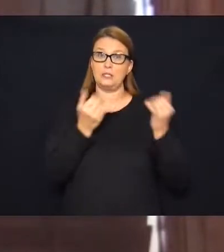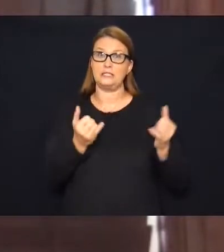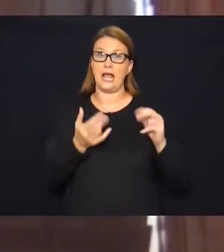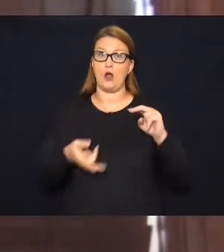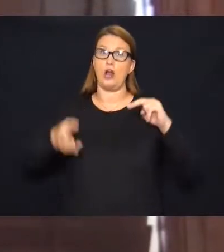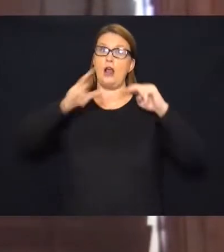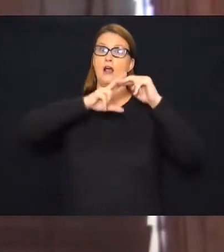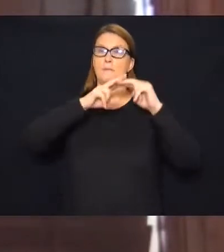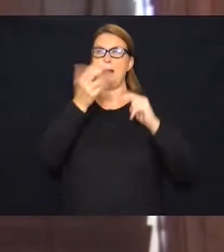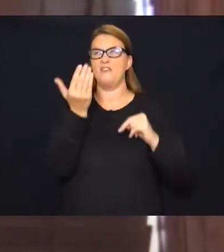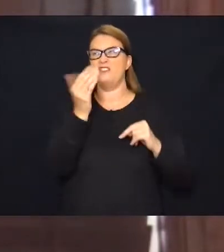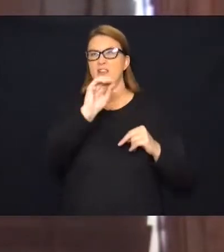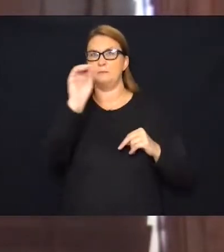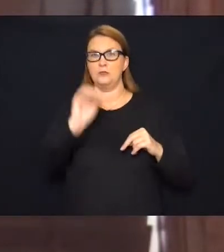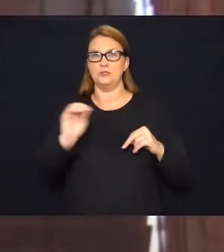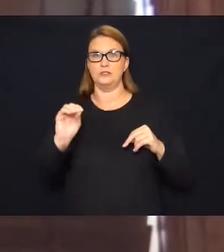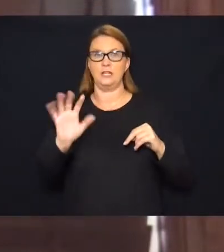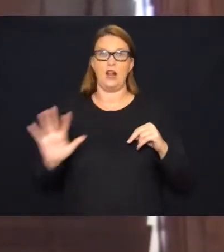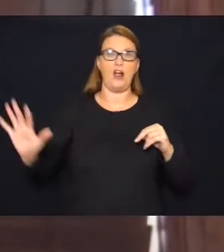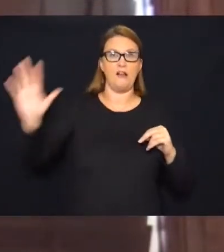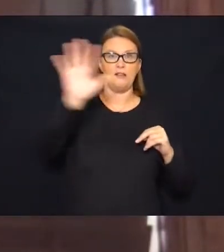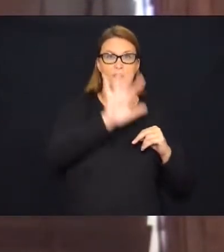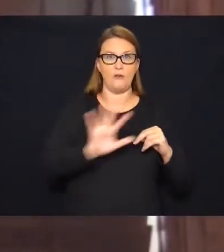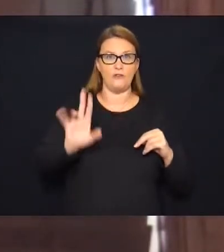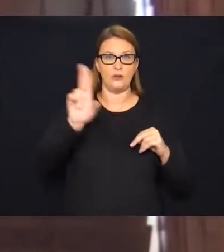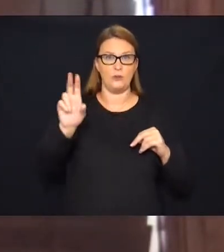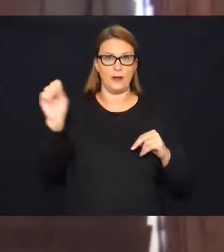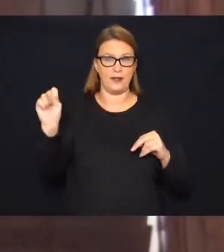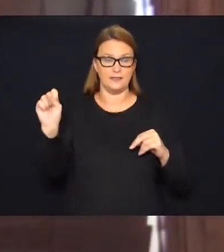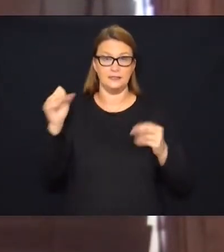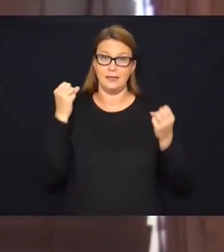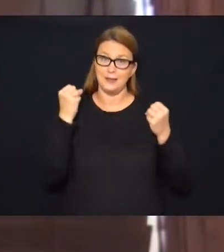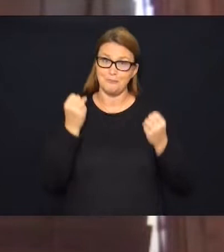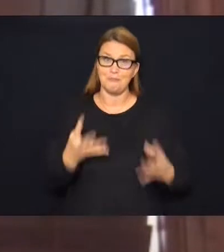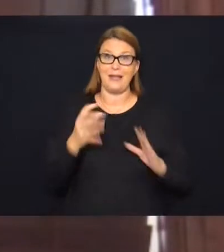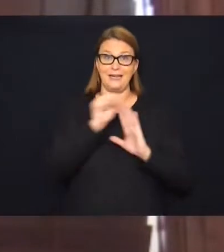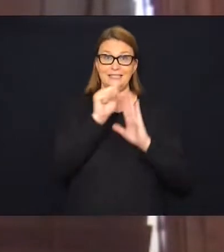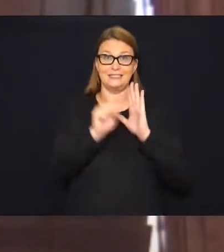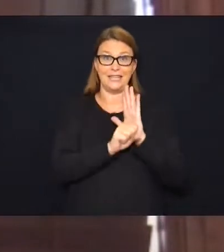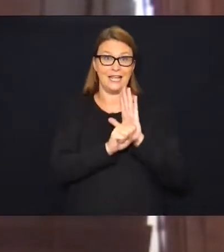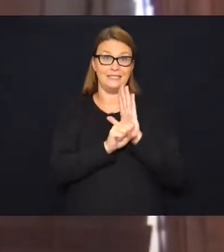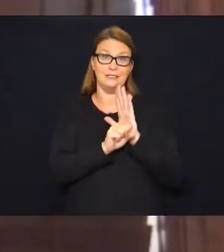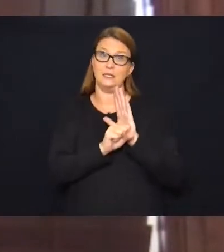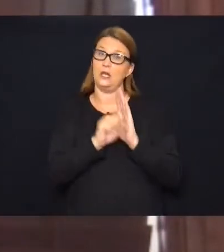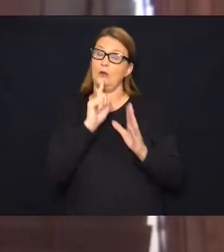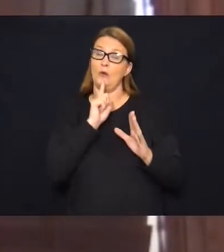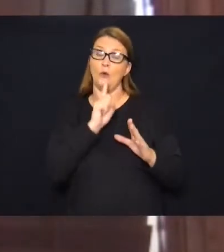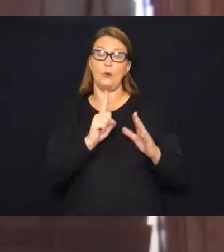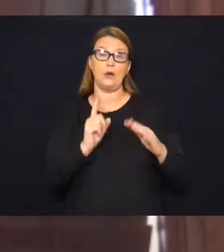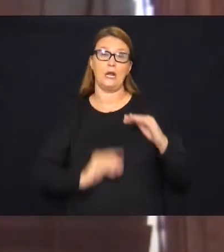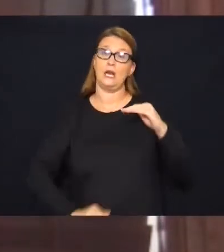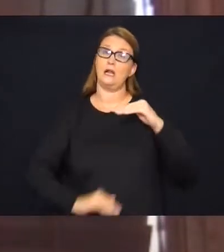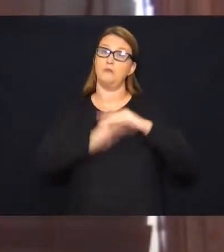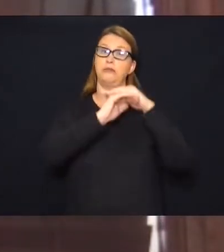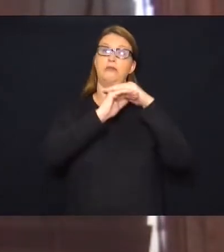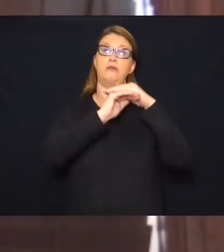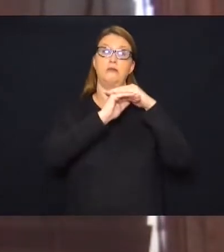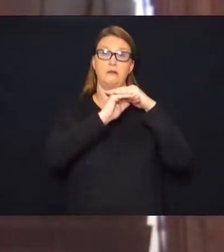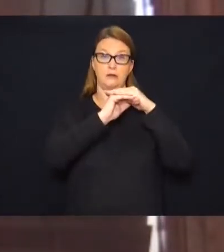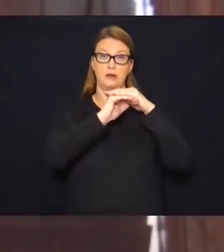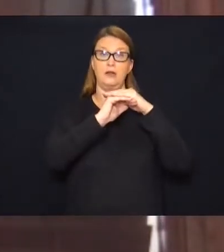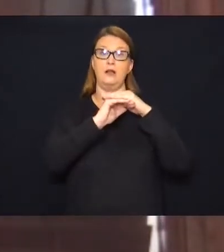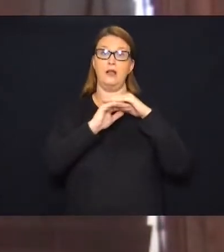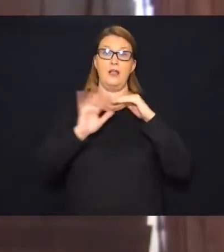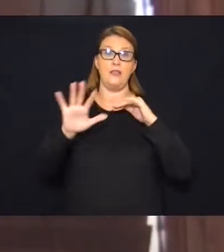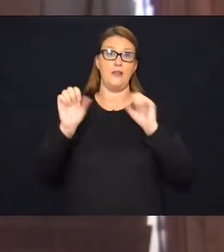of 15% across the country, in many states, they are hundreds of percent times